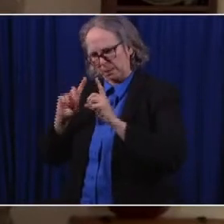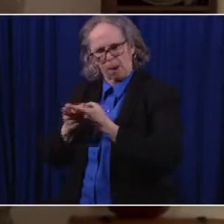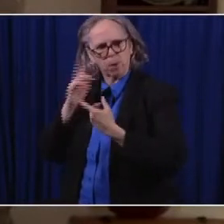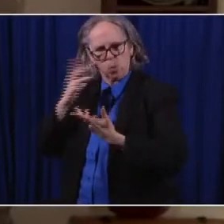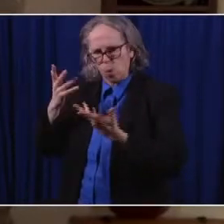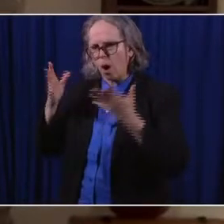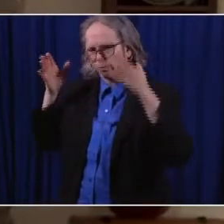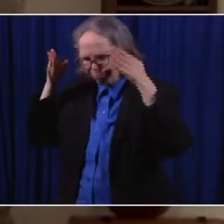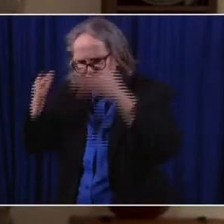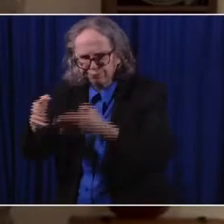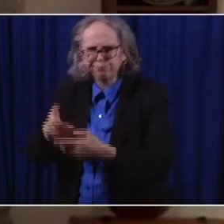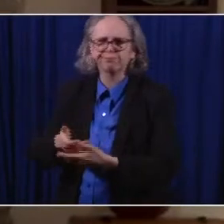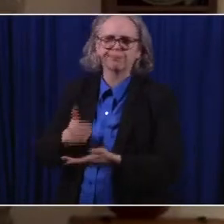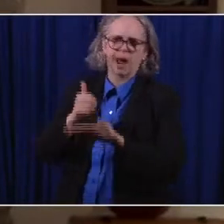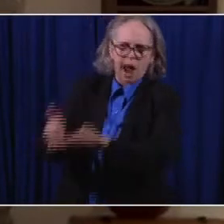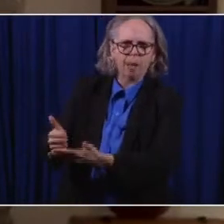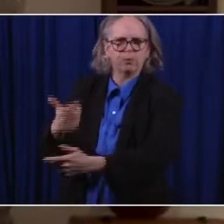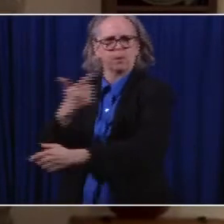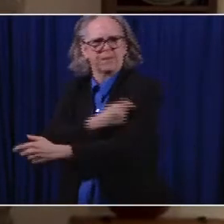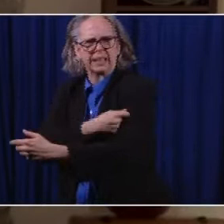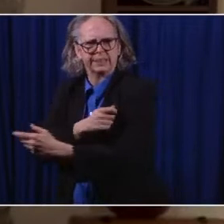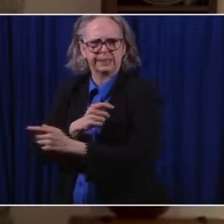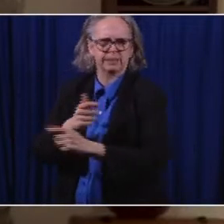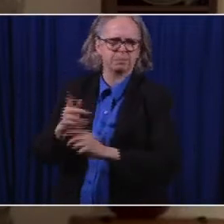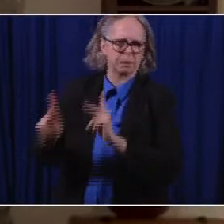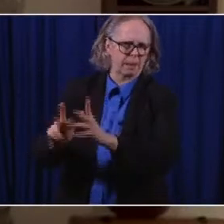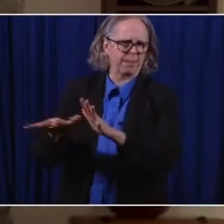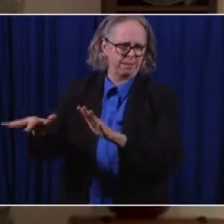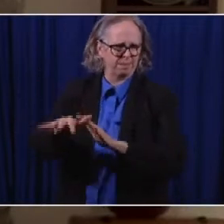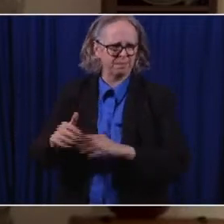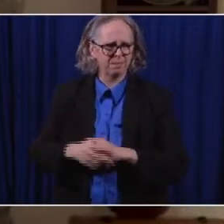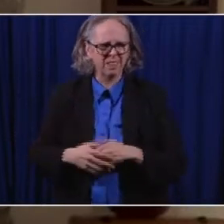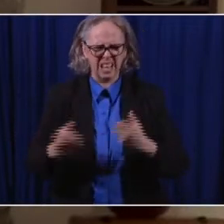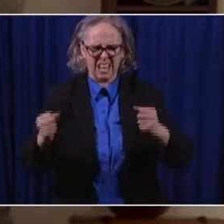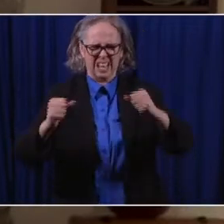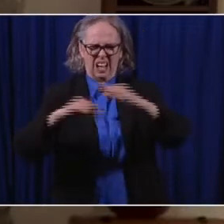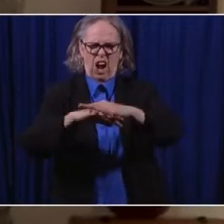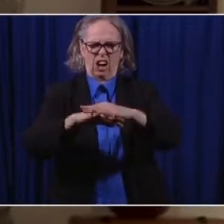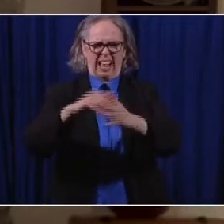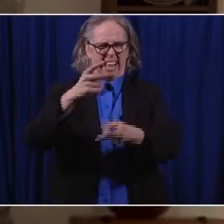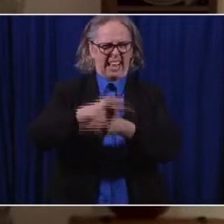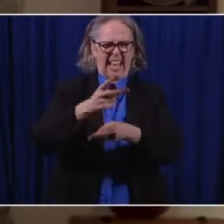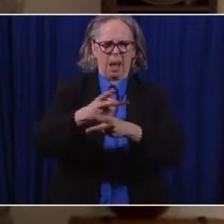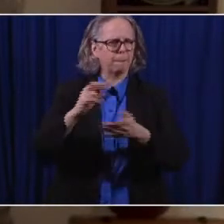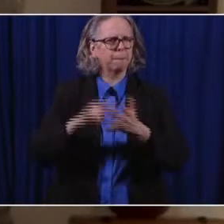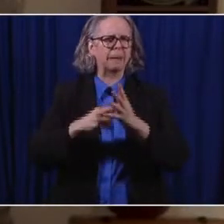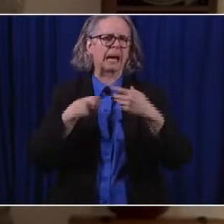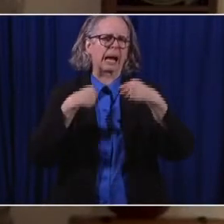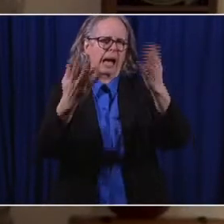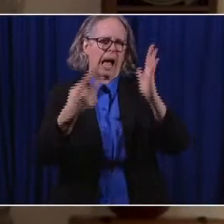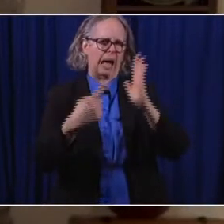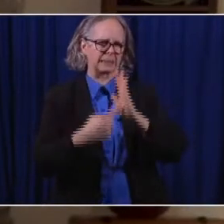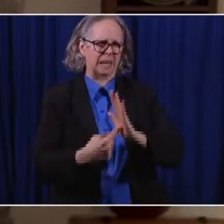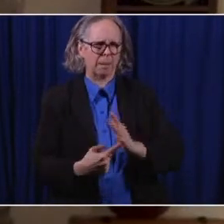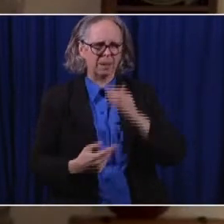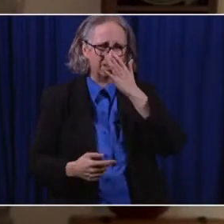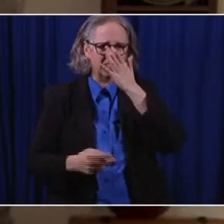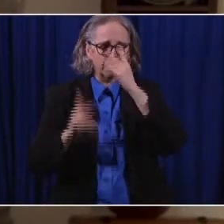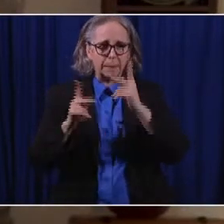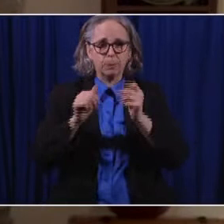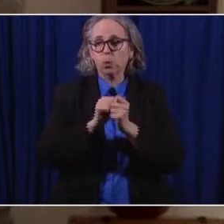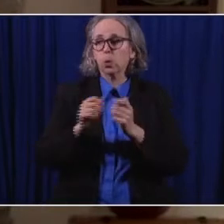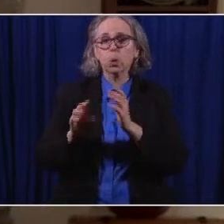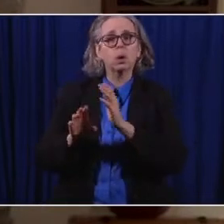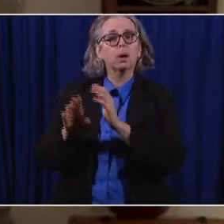This congregate care group that we're talking about also includes people with developmental disabilities and those with mental